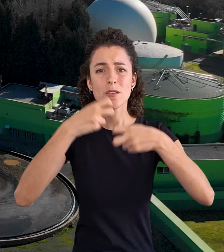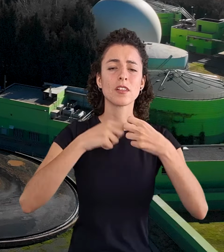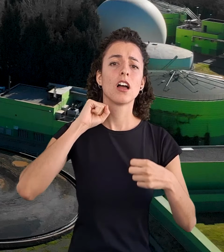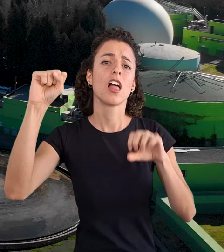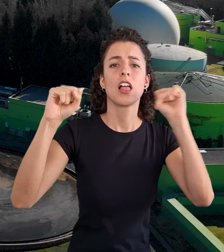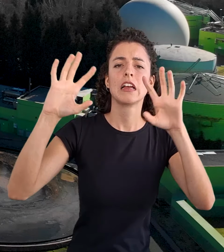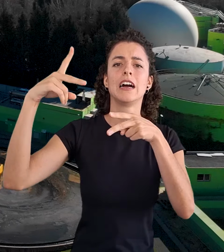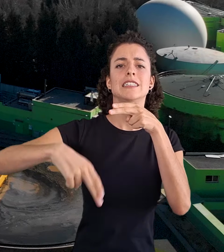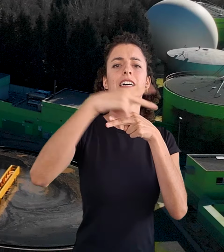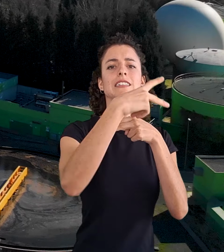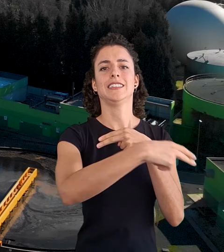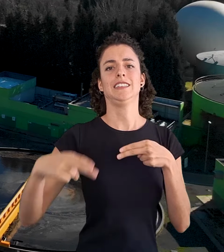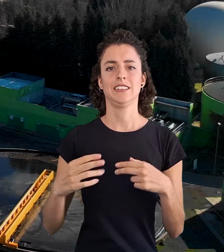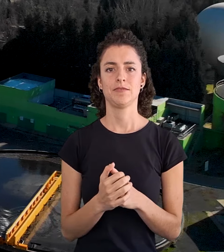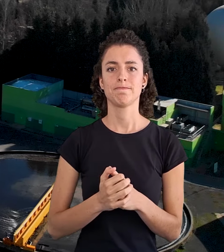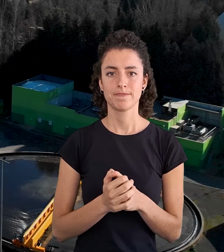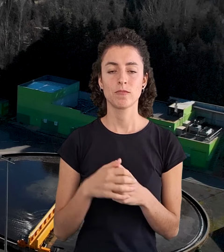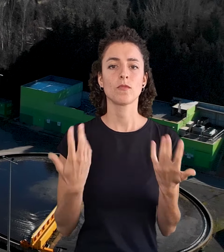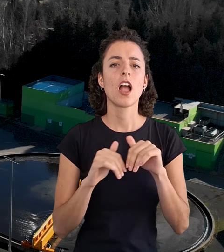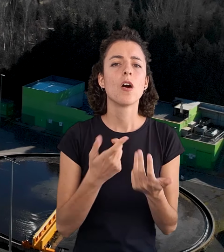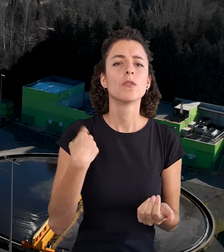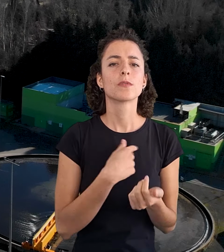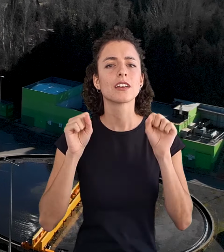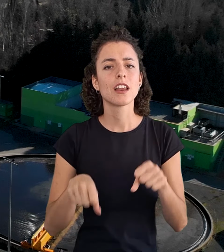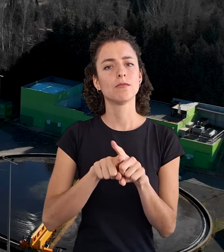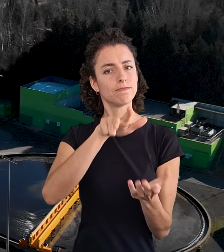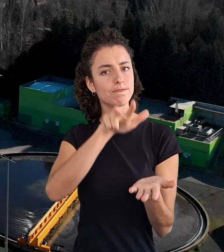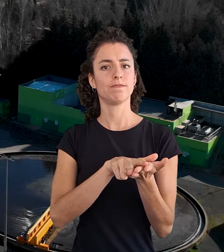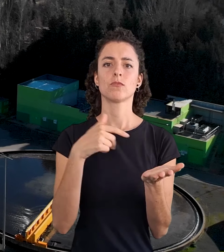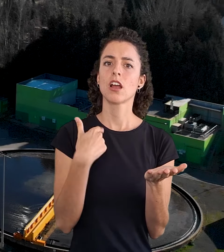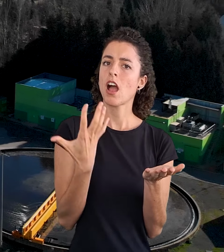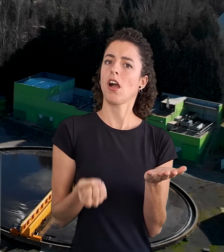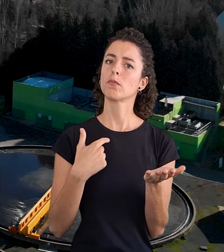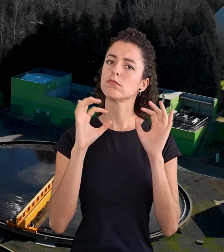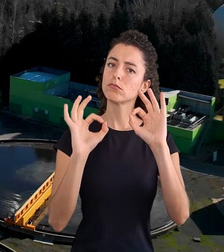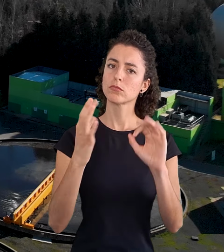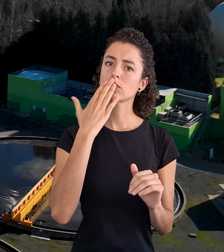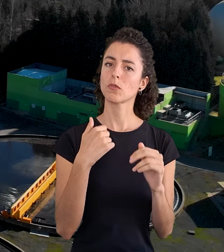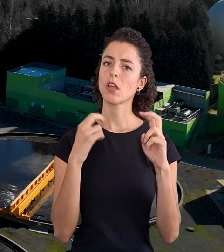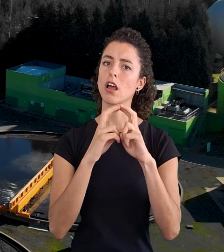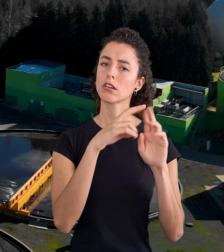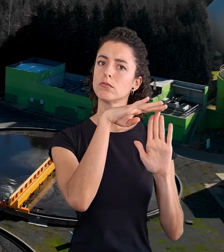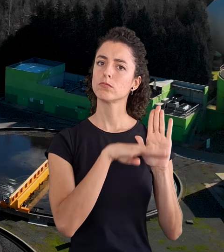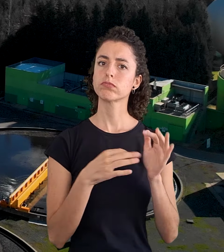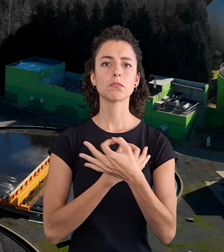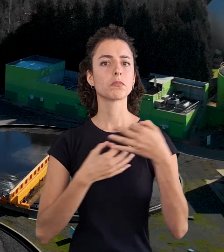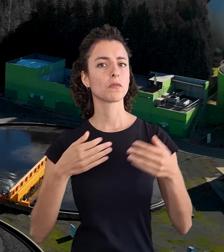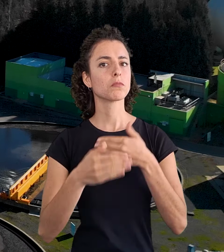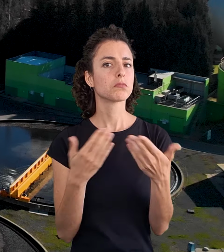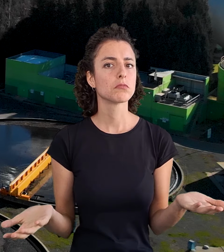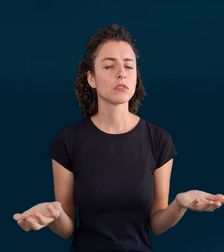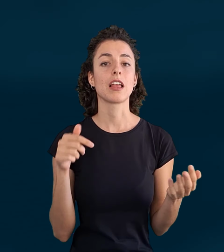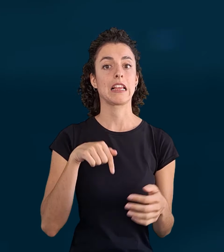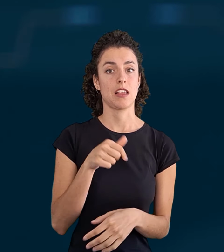To certify the execution of our energy policy and proper management of the energetic aspects derived from our